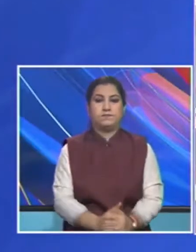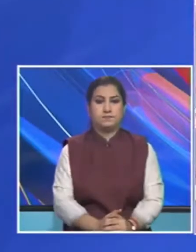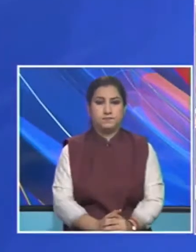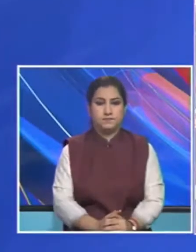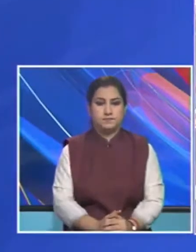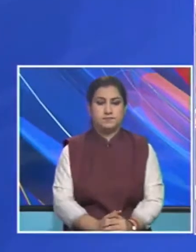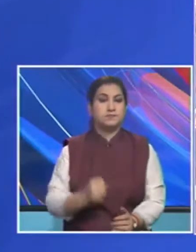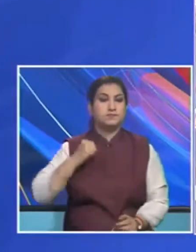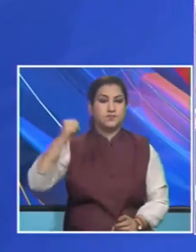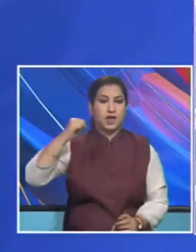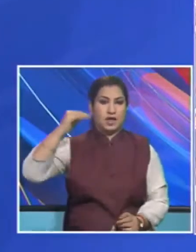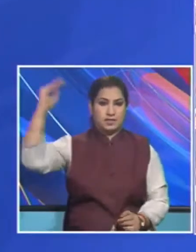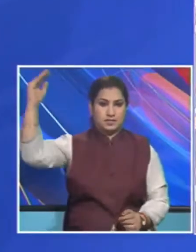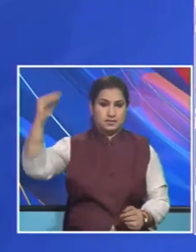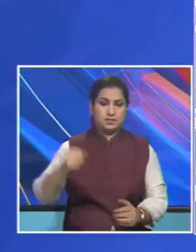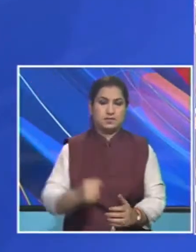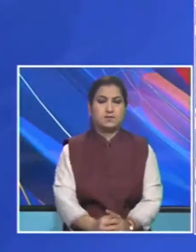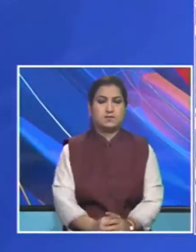Jai Hind.